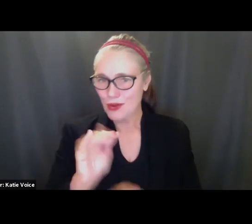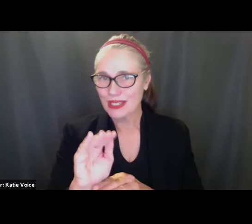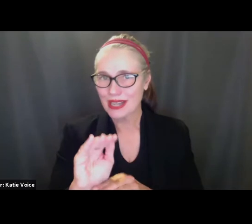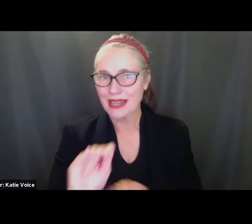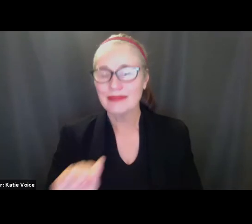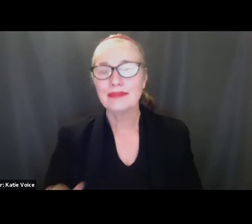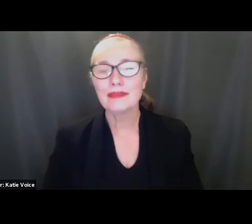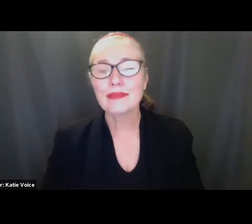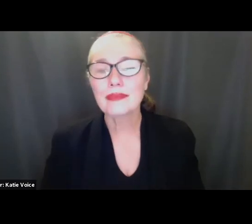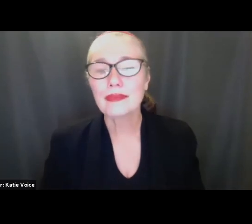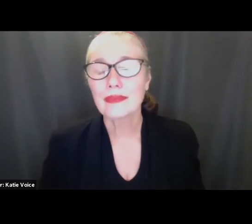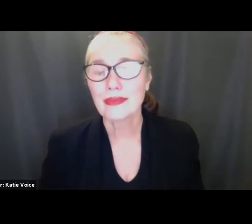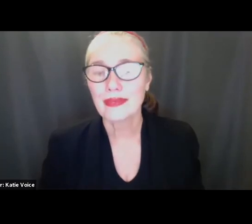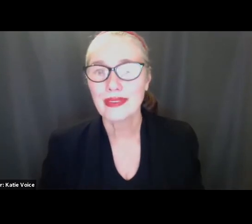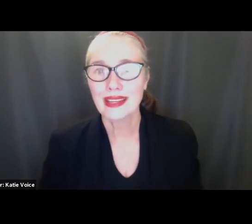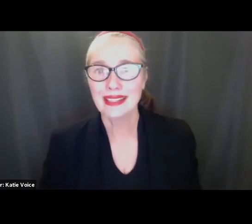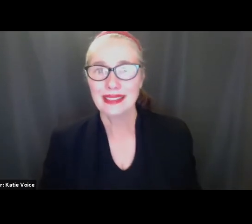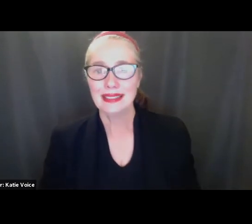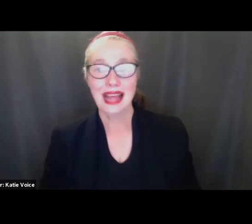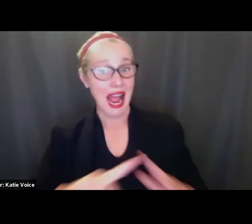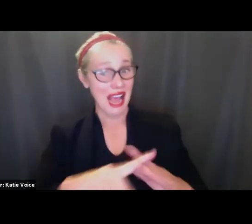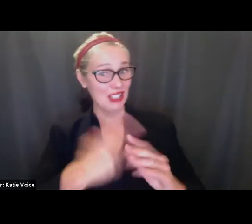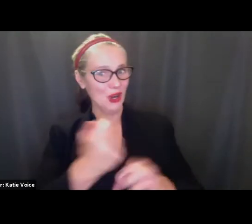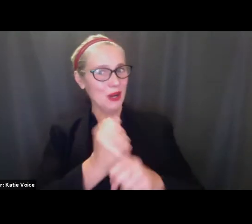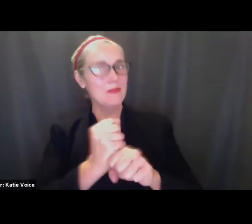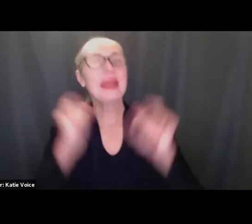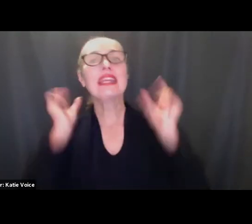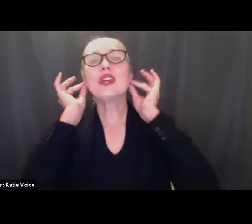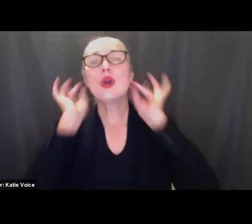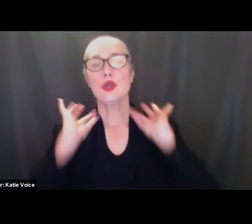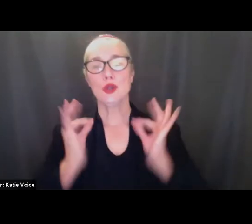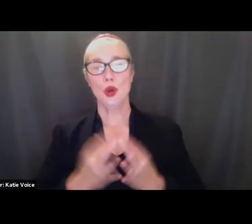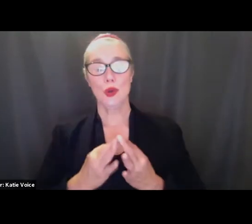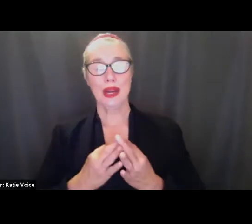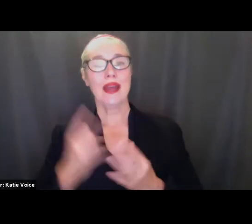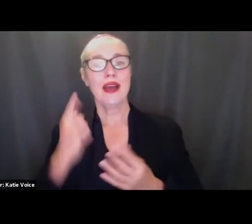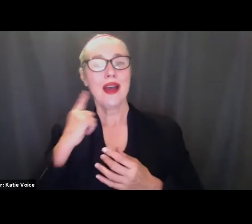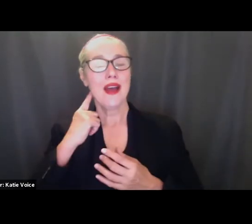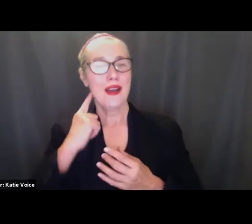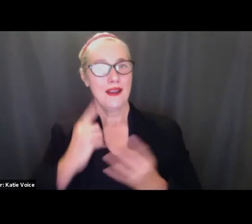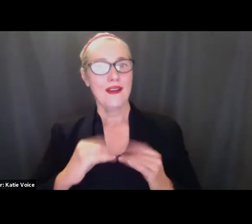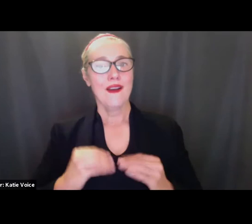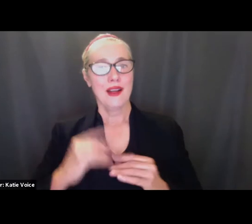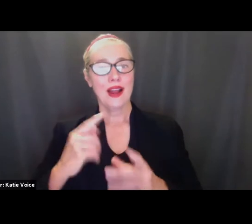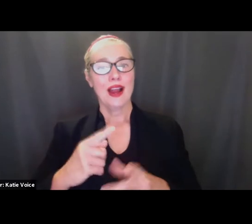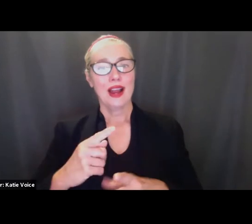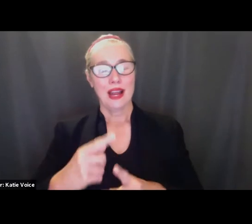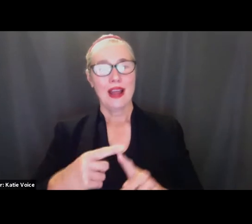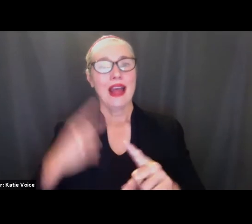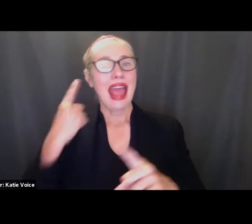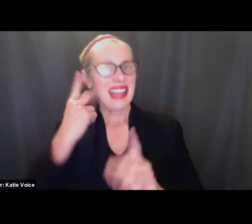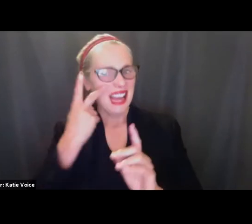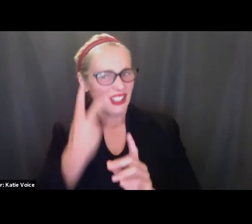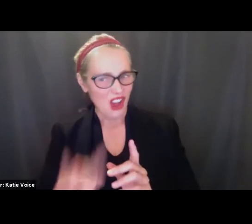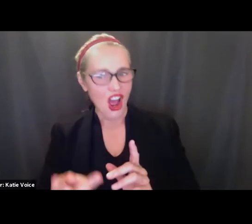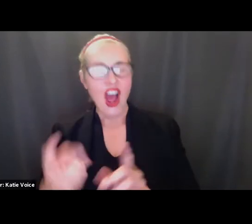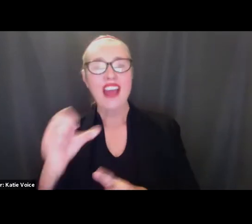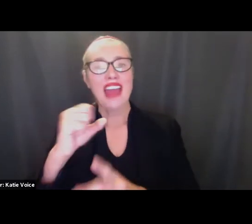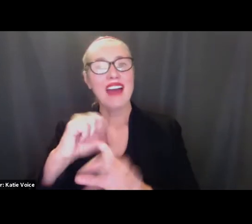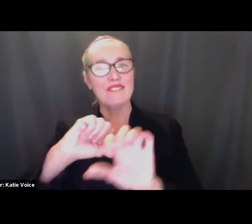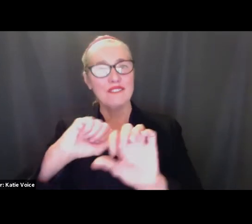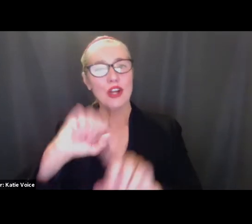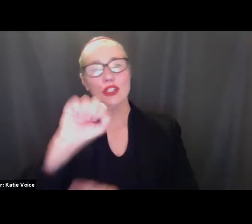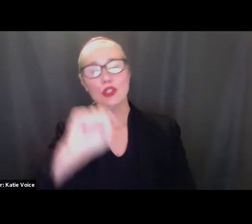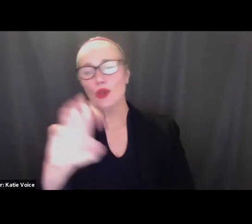now it's yeah i started making jewelry on social media i started making jewelry to sell on social media due to the pandemic